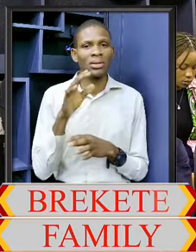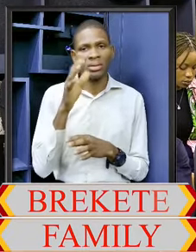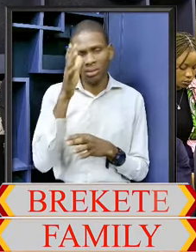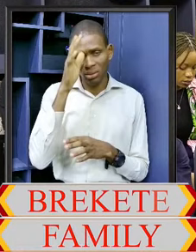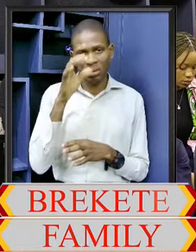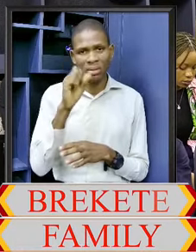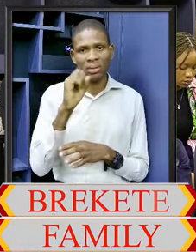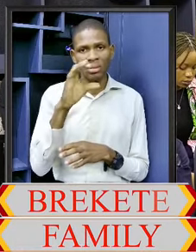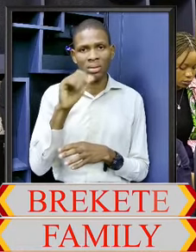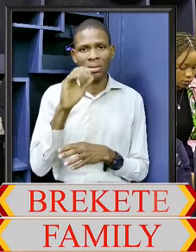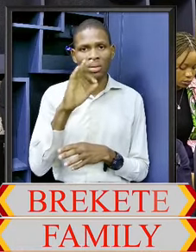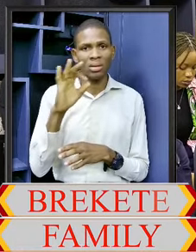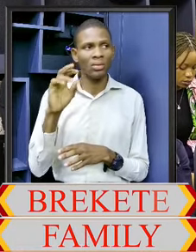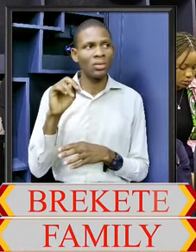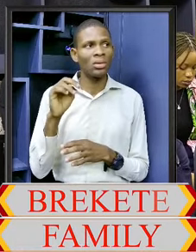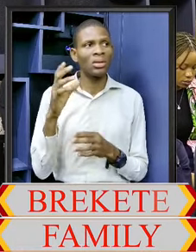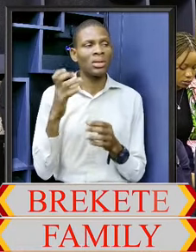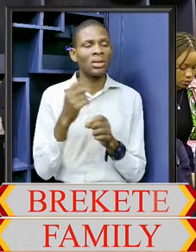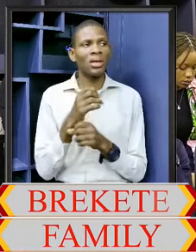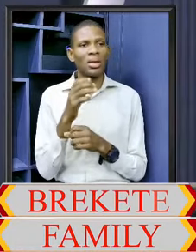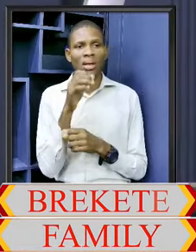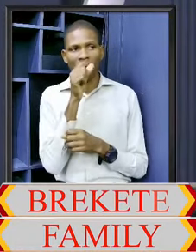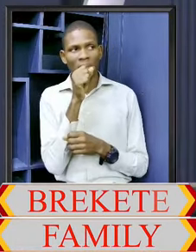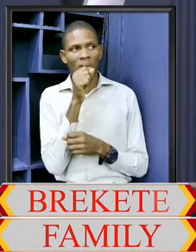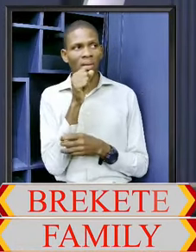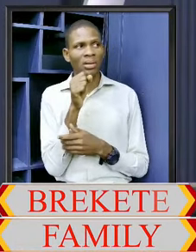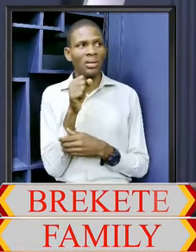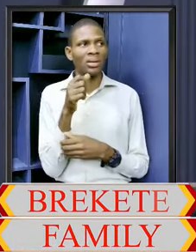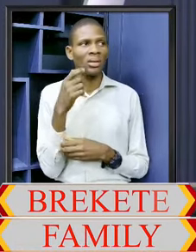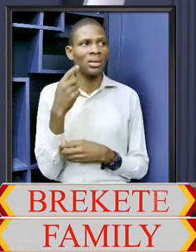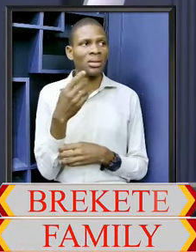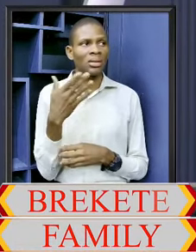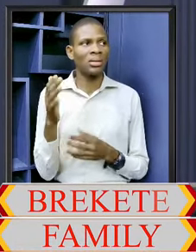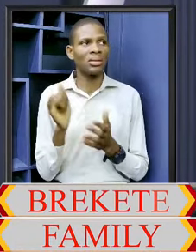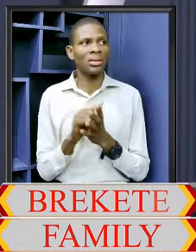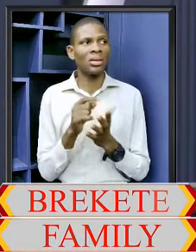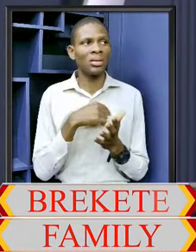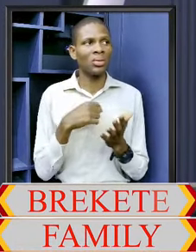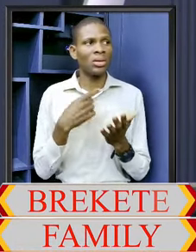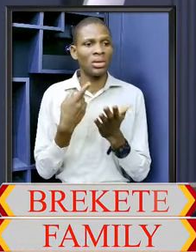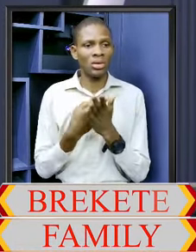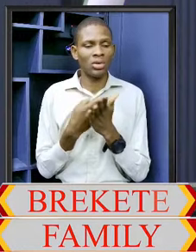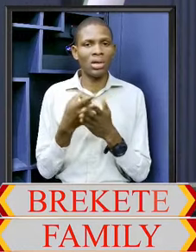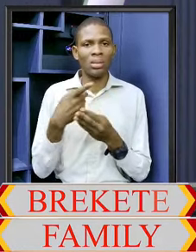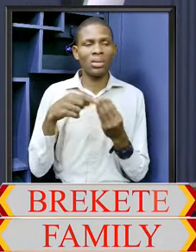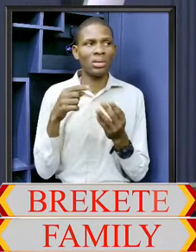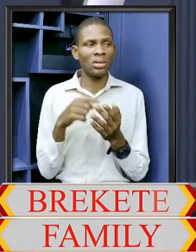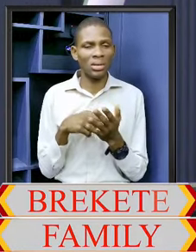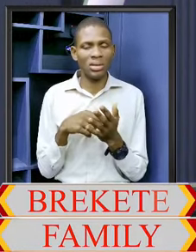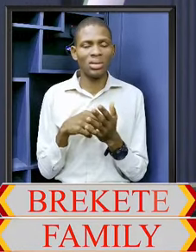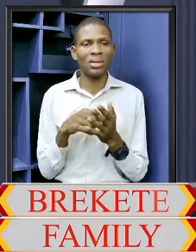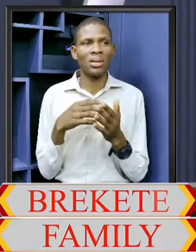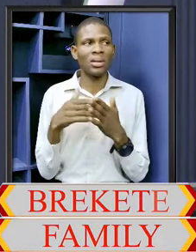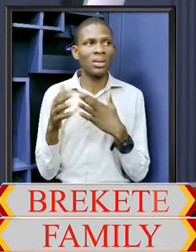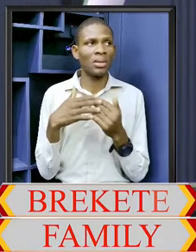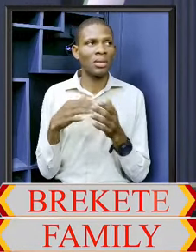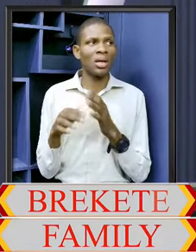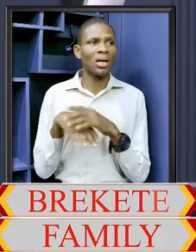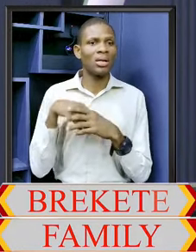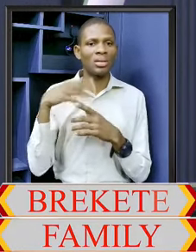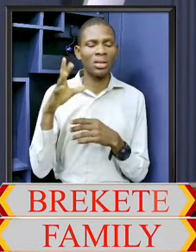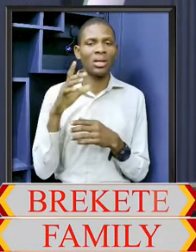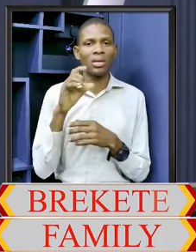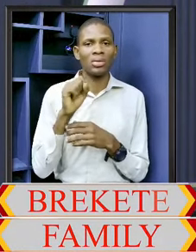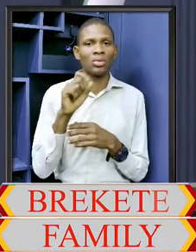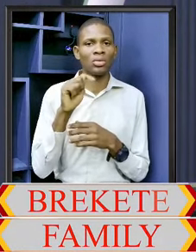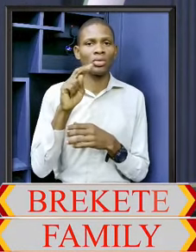scaffold. Nervous, take microphone. Yes, the sir. Thing where we've been there discuss about this matter of outside studio before